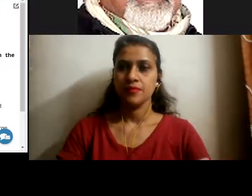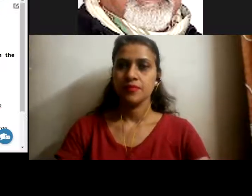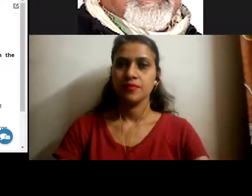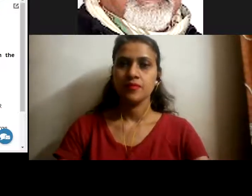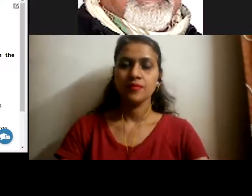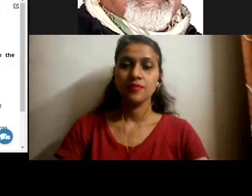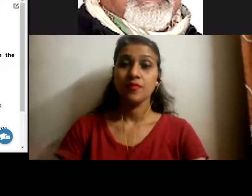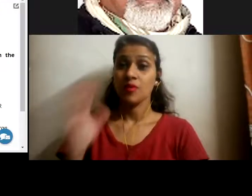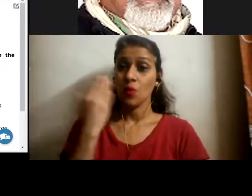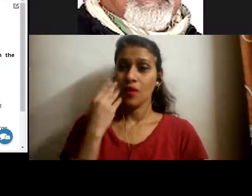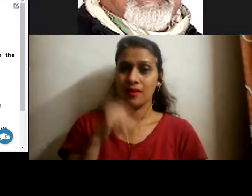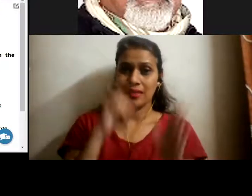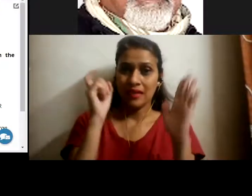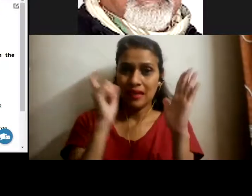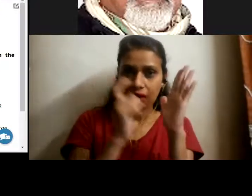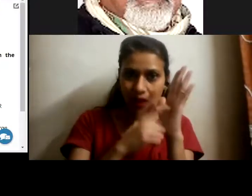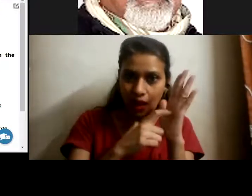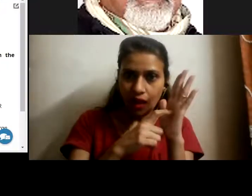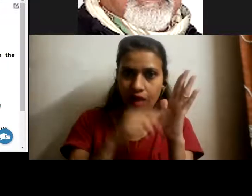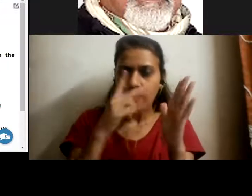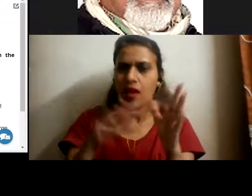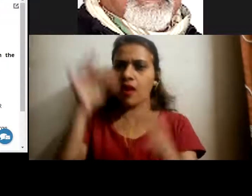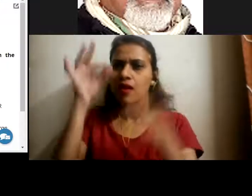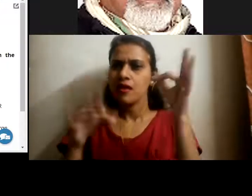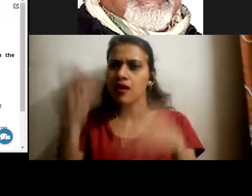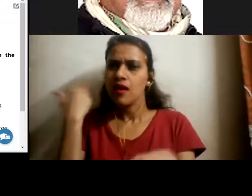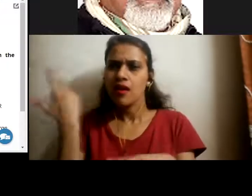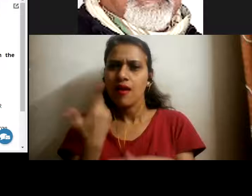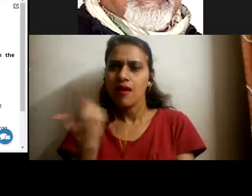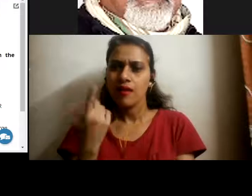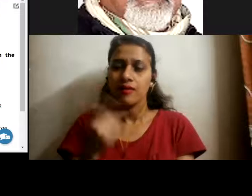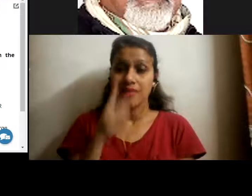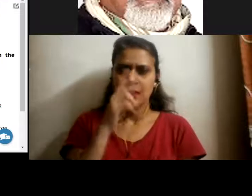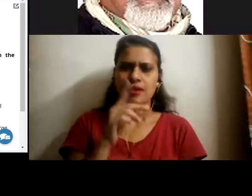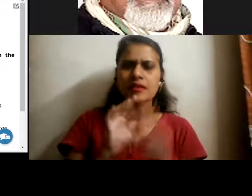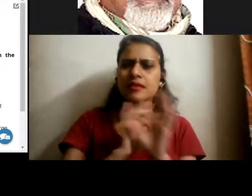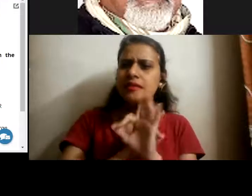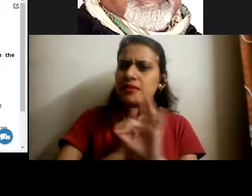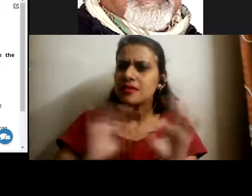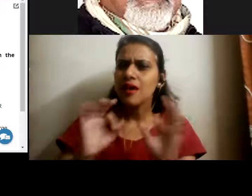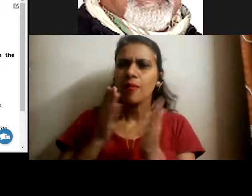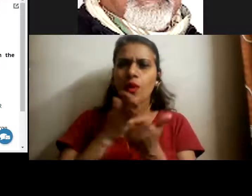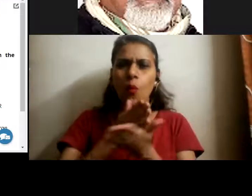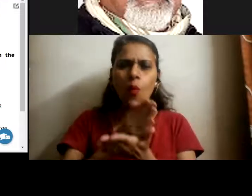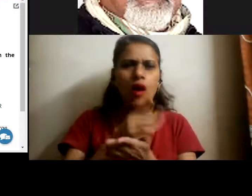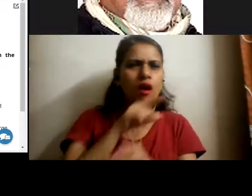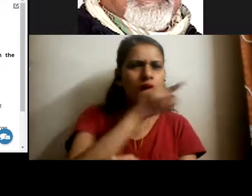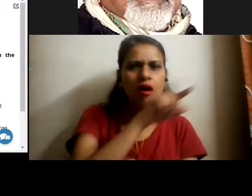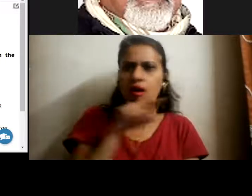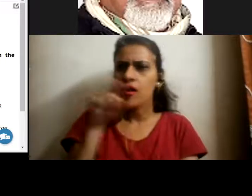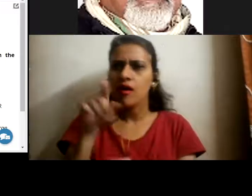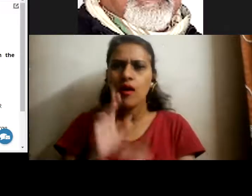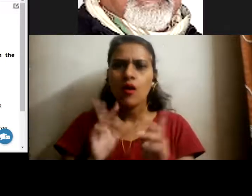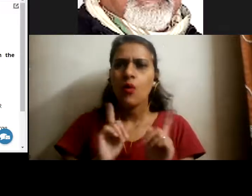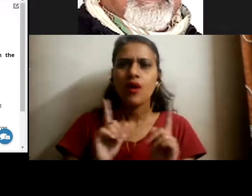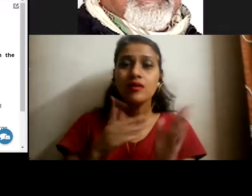here the judgment appears. And the simplest way to navigate through an entire judgment is to